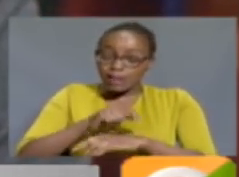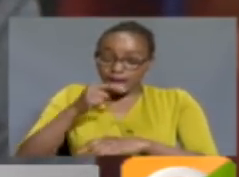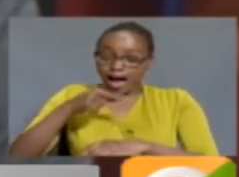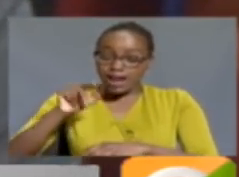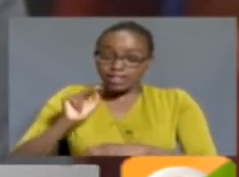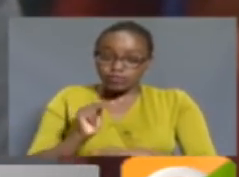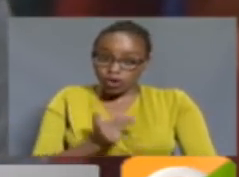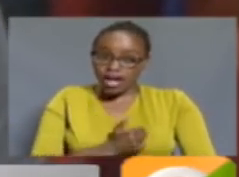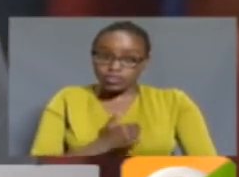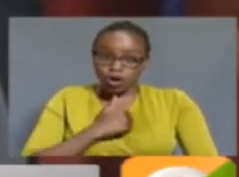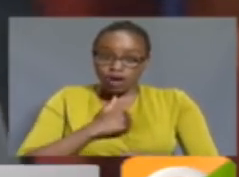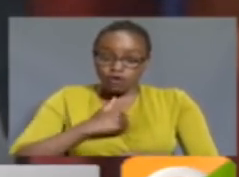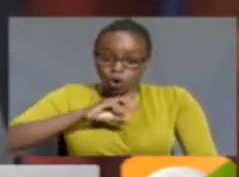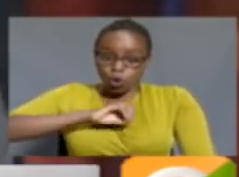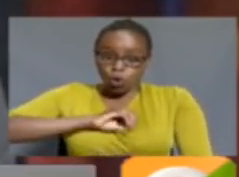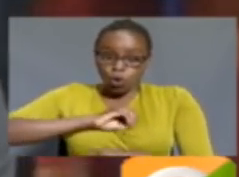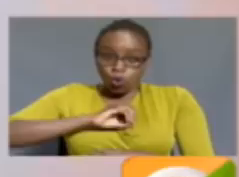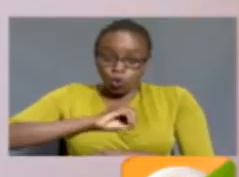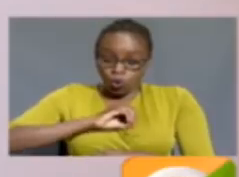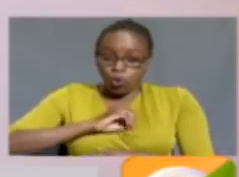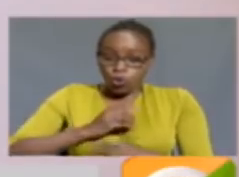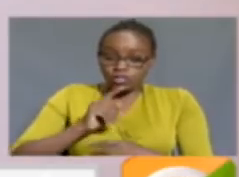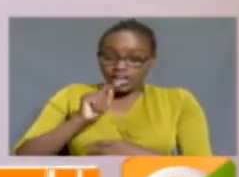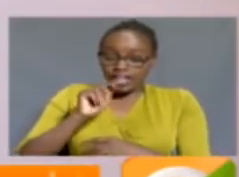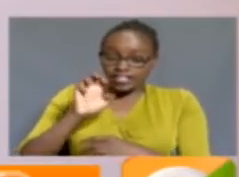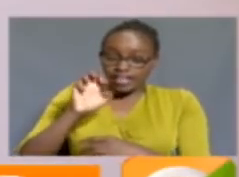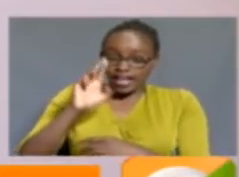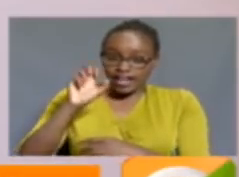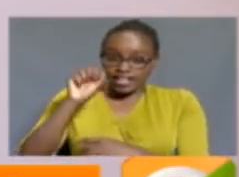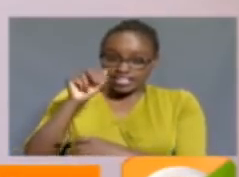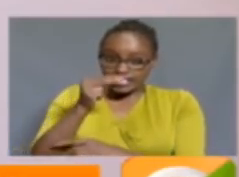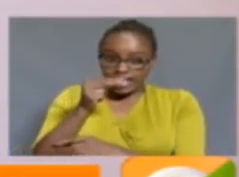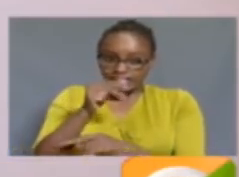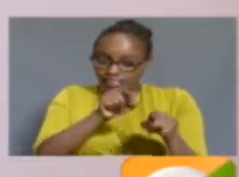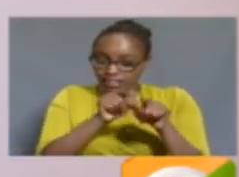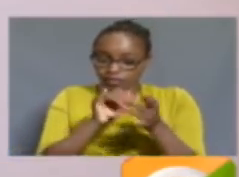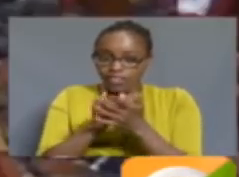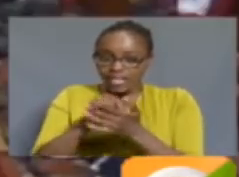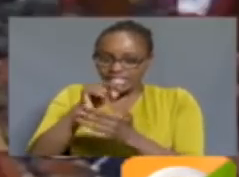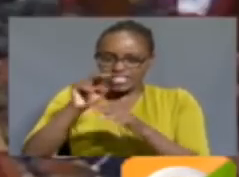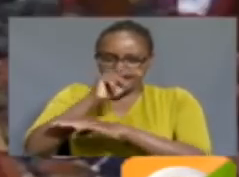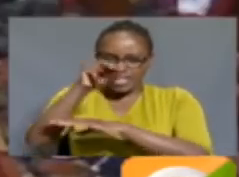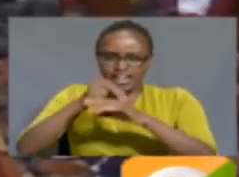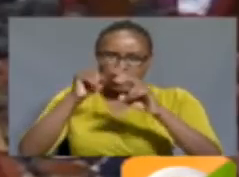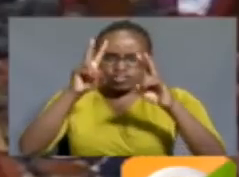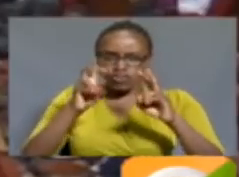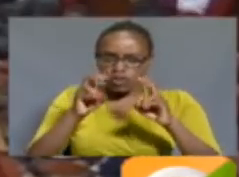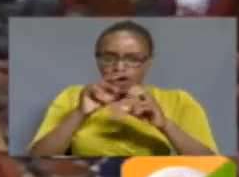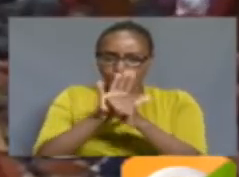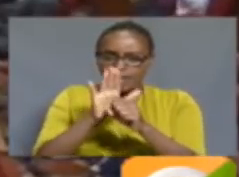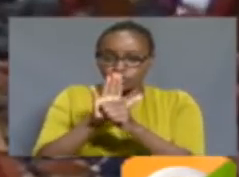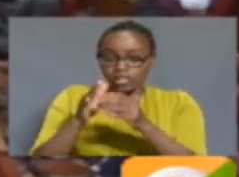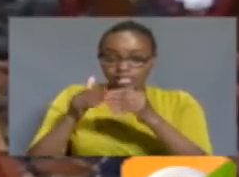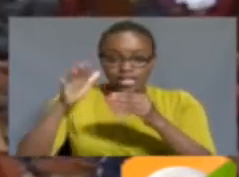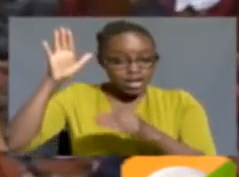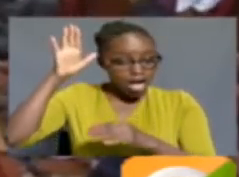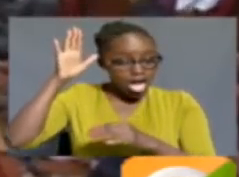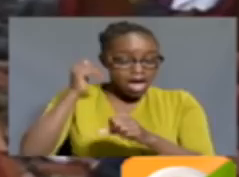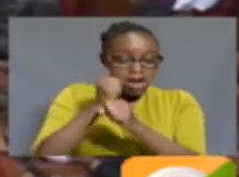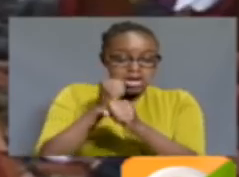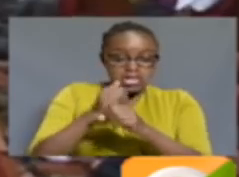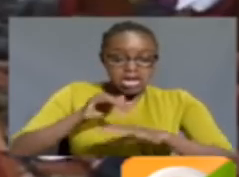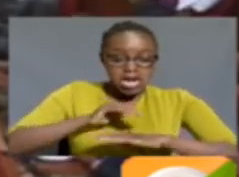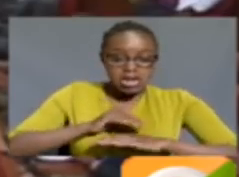to have our own Theresa May. They say while equality is a national issue, Majority Leader Eden Duale didn't do enough to